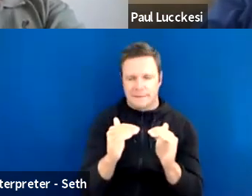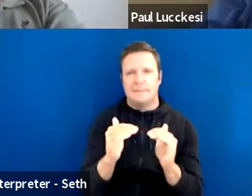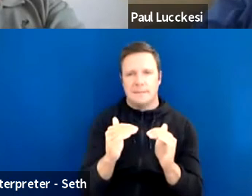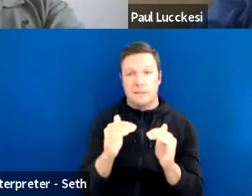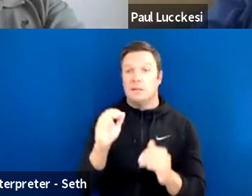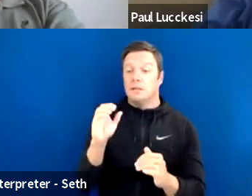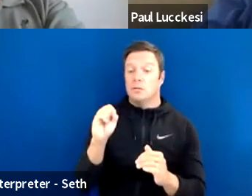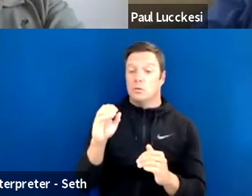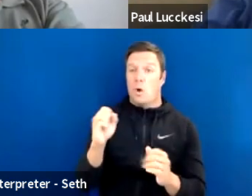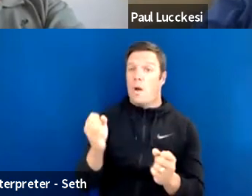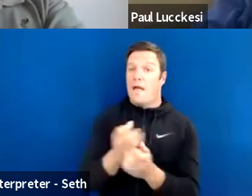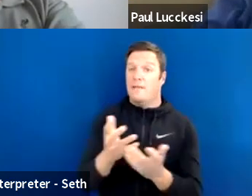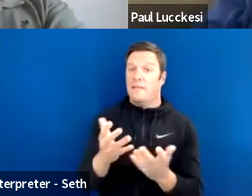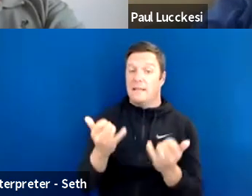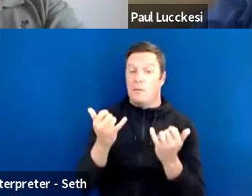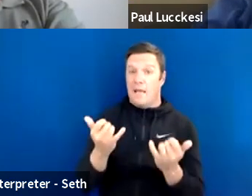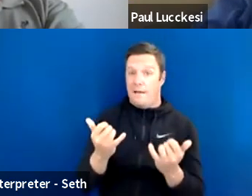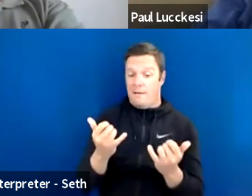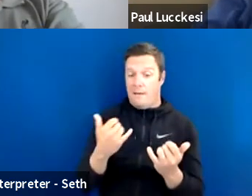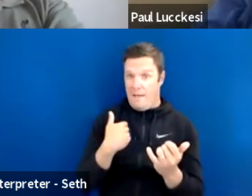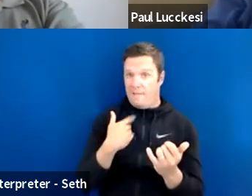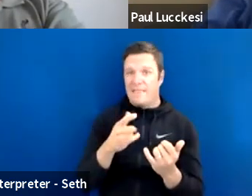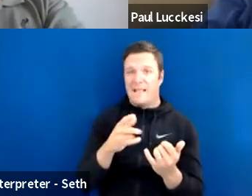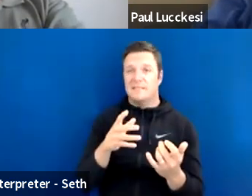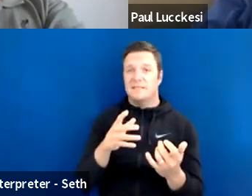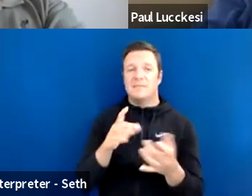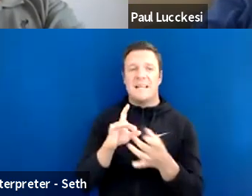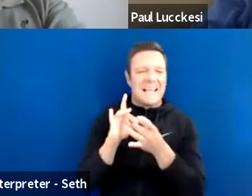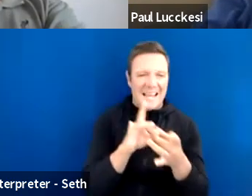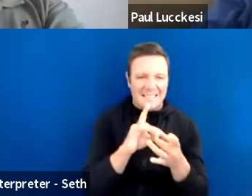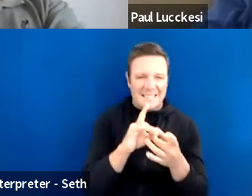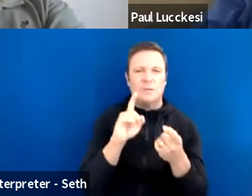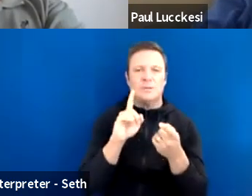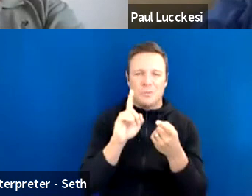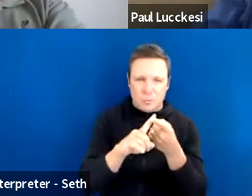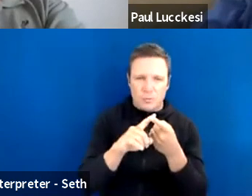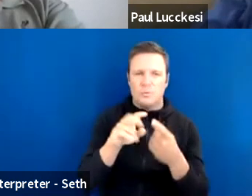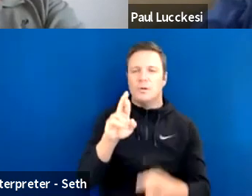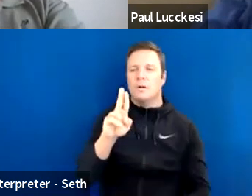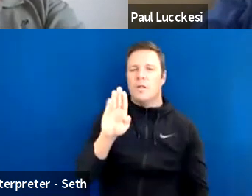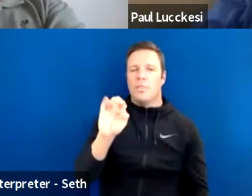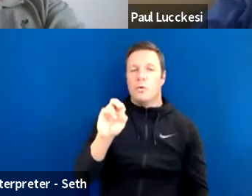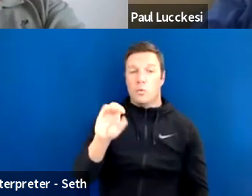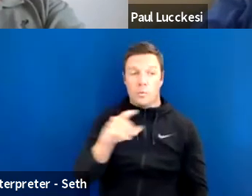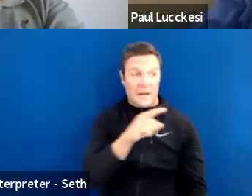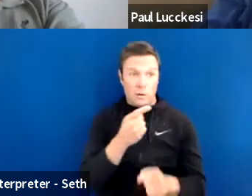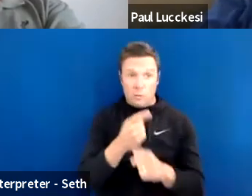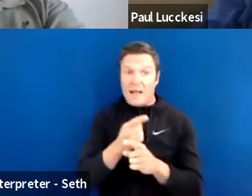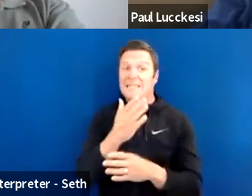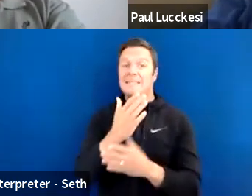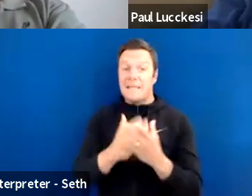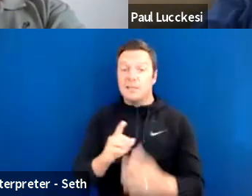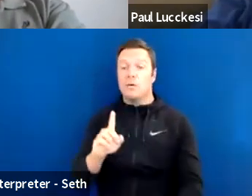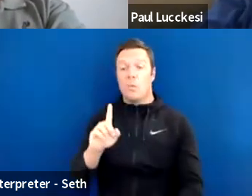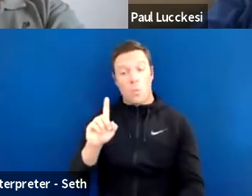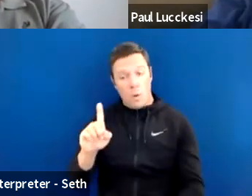we have is connected to that rubric. And you're right, section 1 is correlates